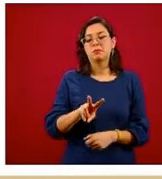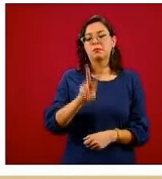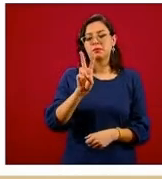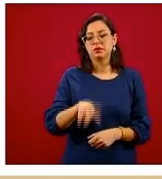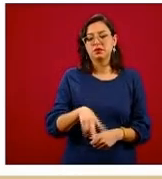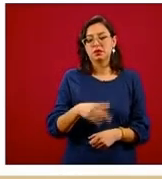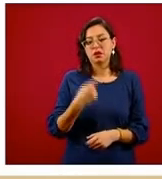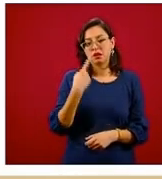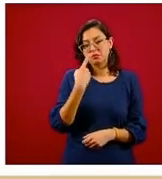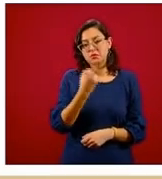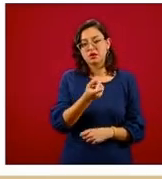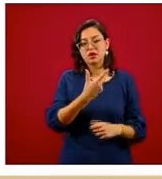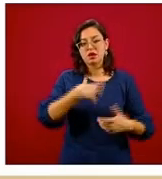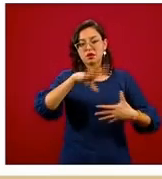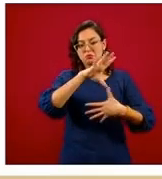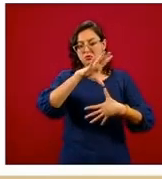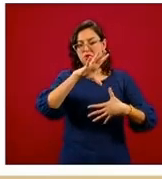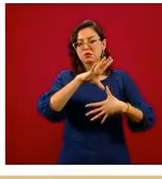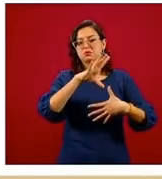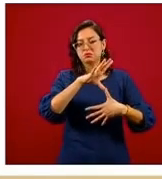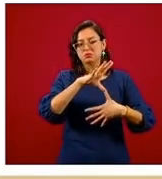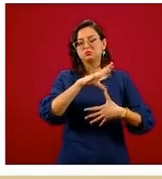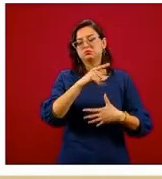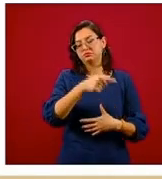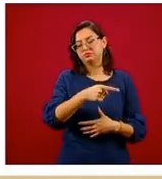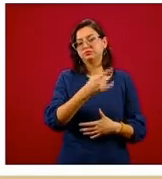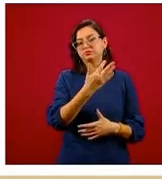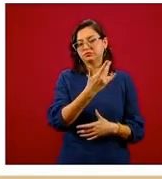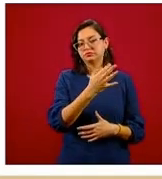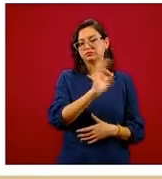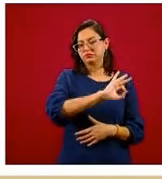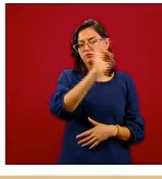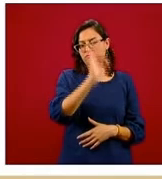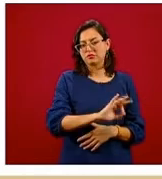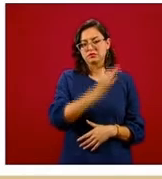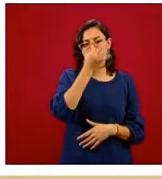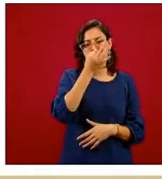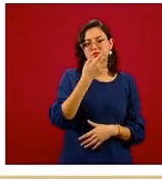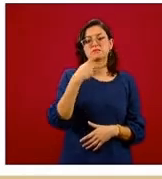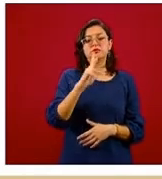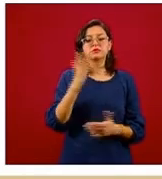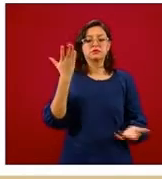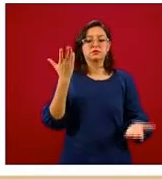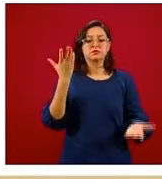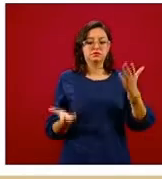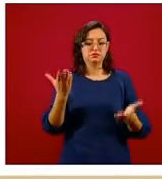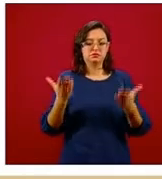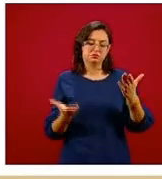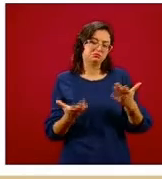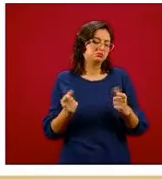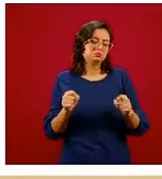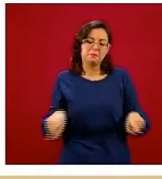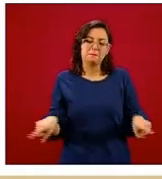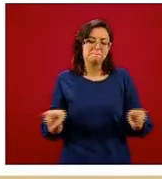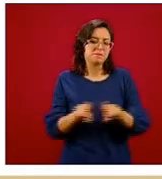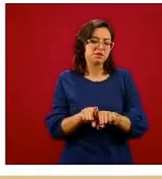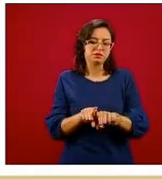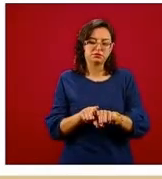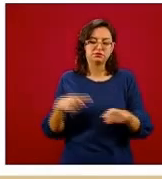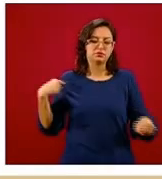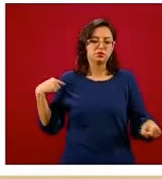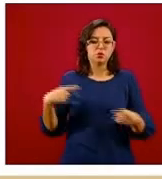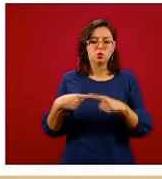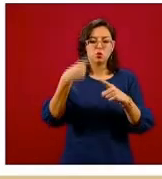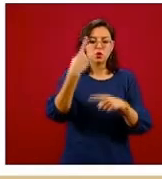then constitute the pandemics in general. In the Americas, we are still focusing much of